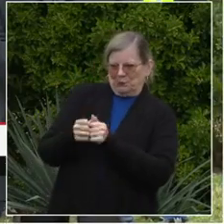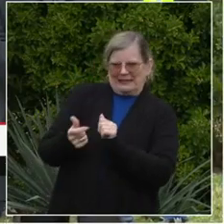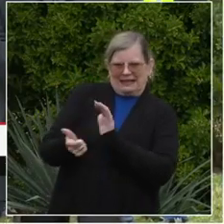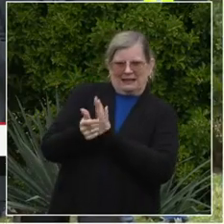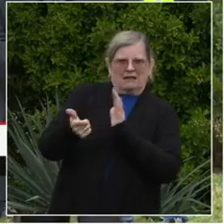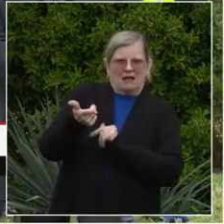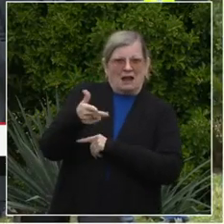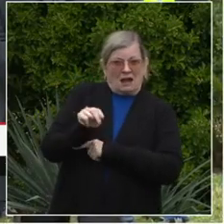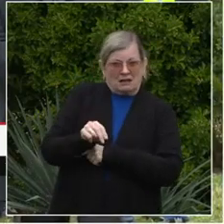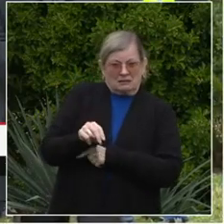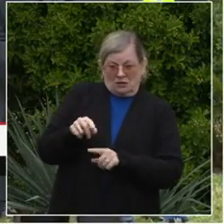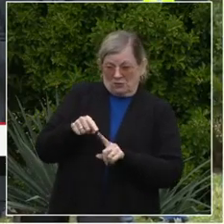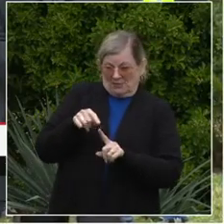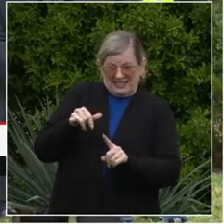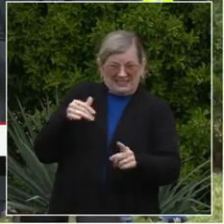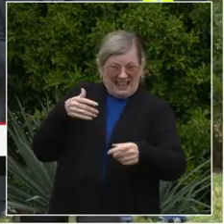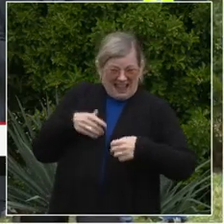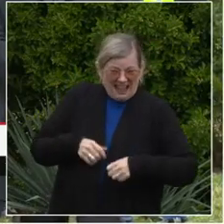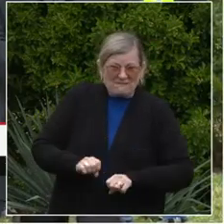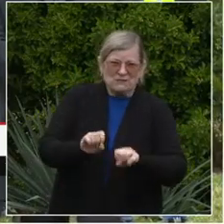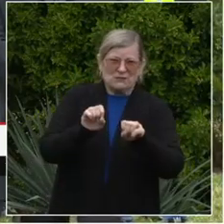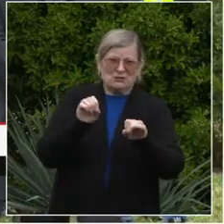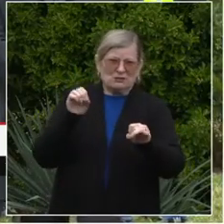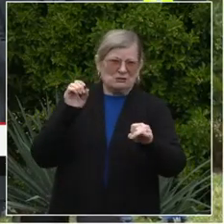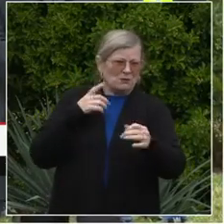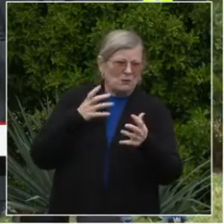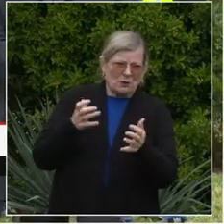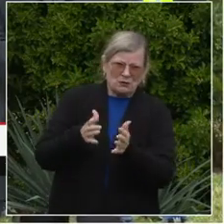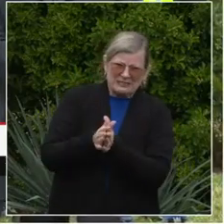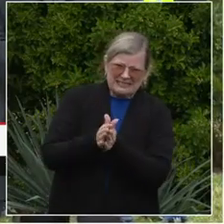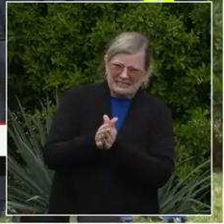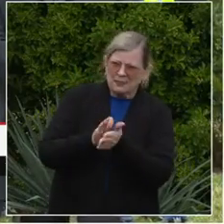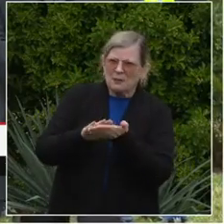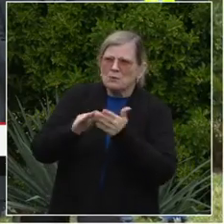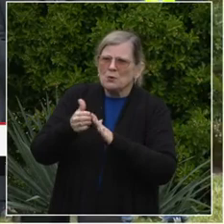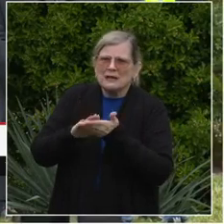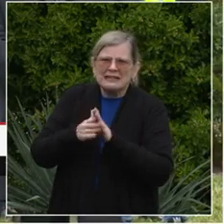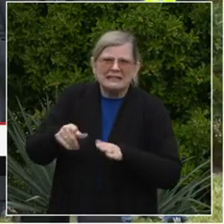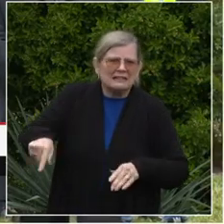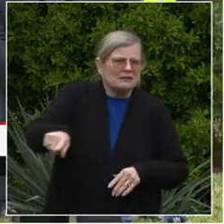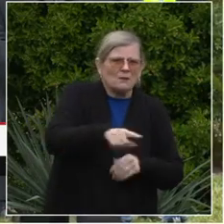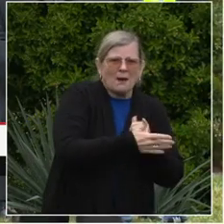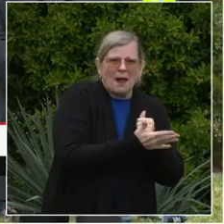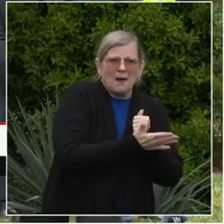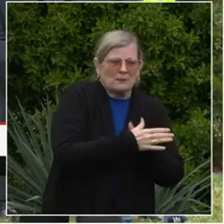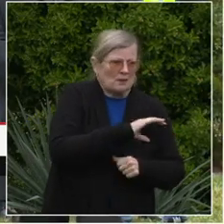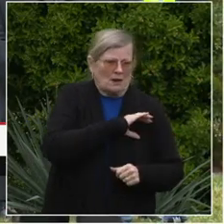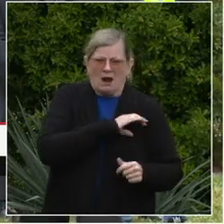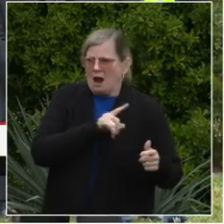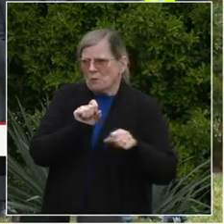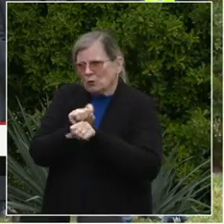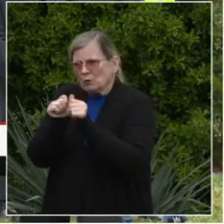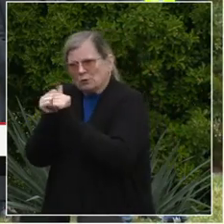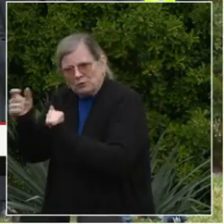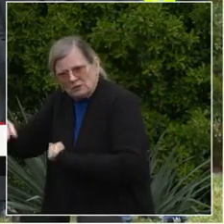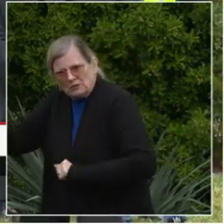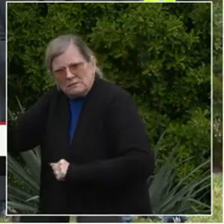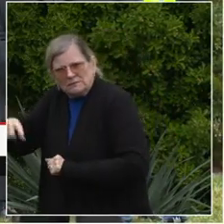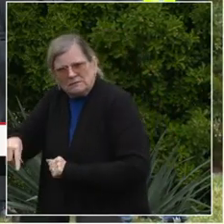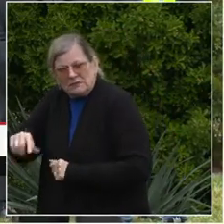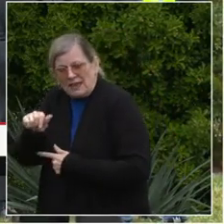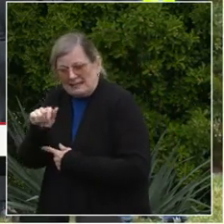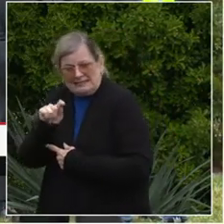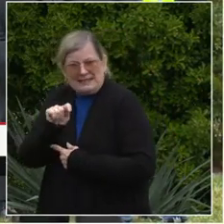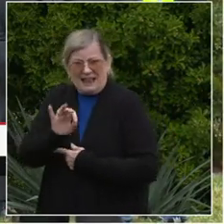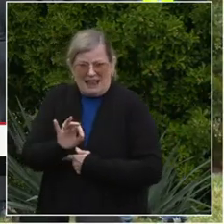we want to incentivize community members to assist law enforcement. The ATF